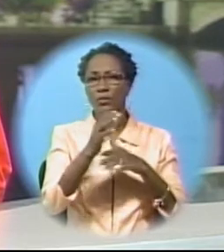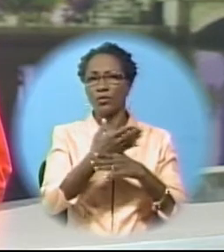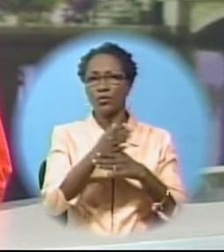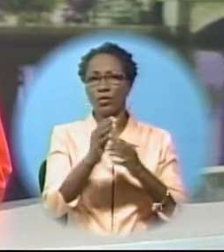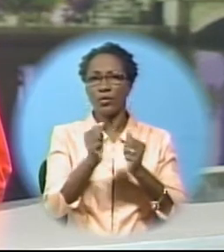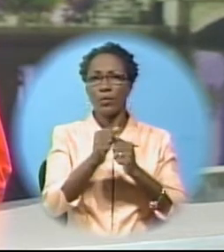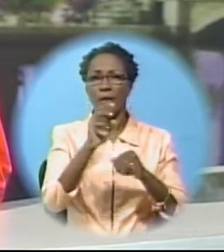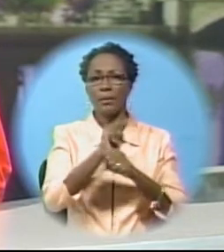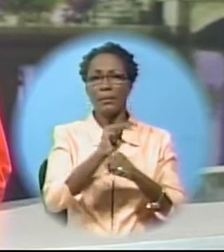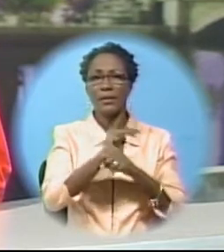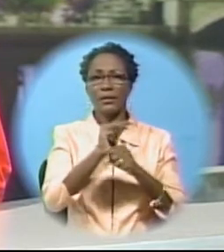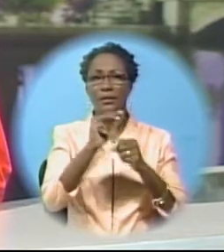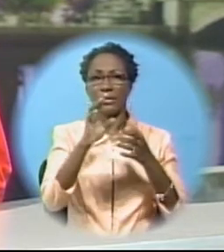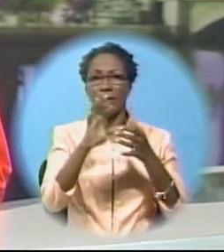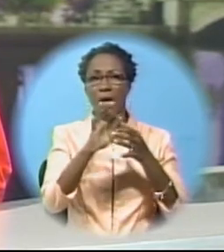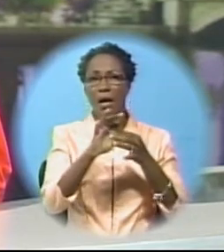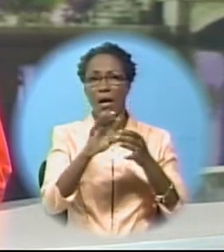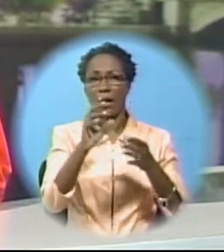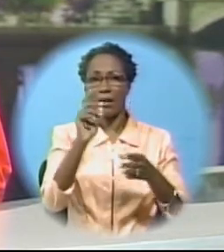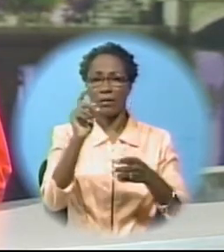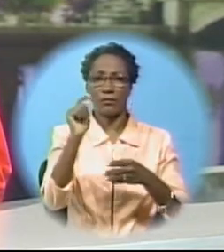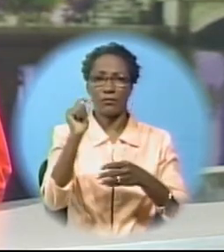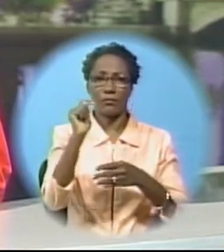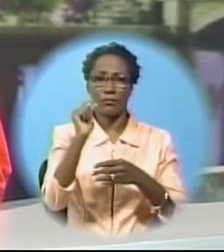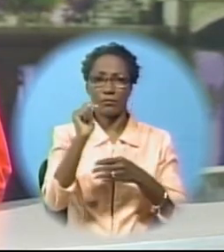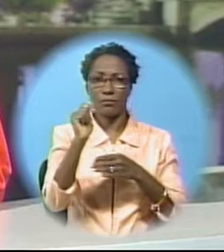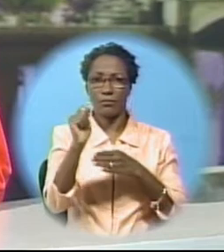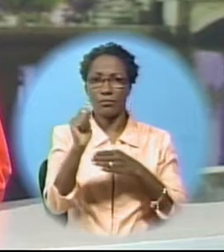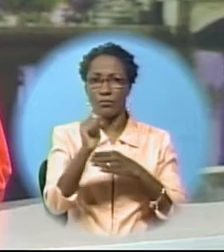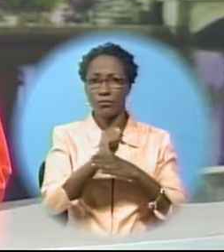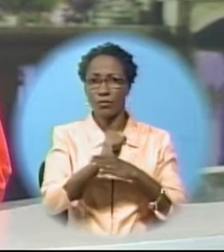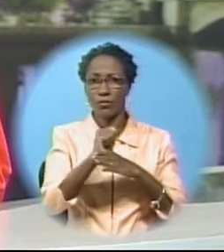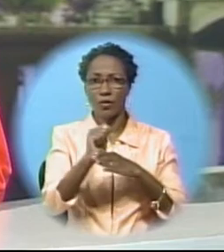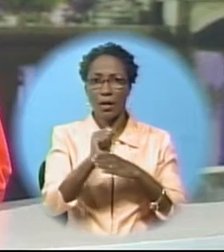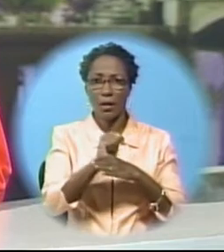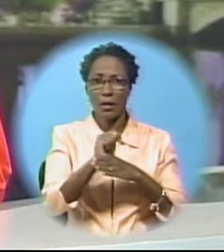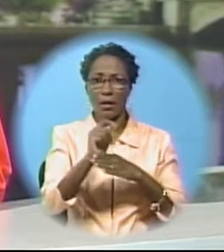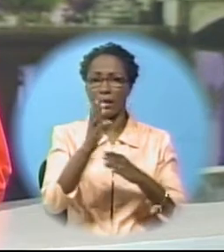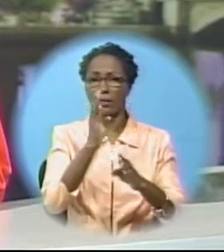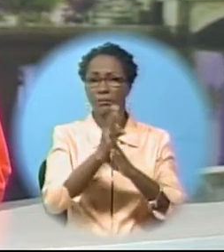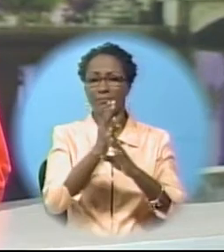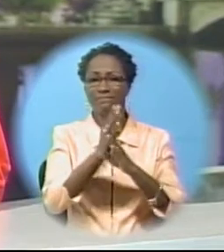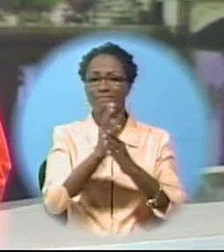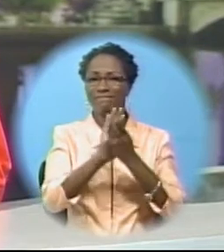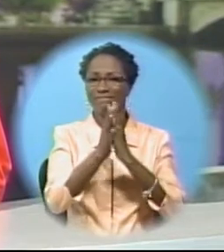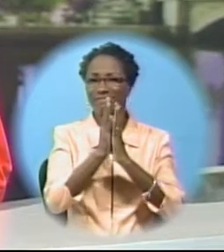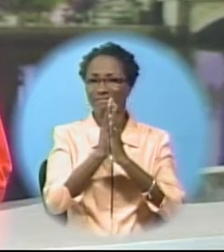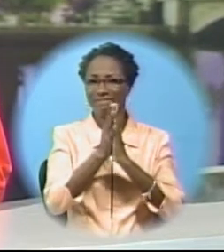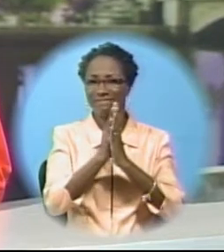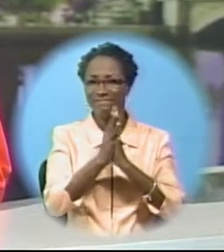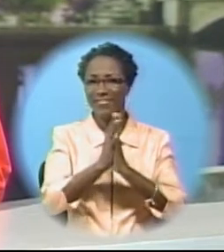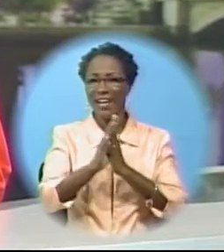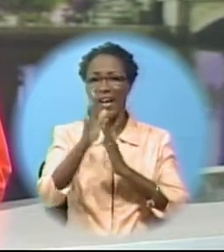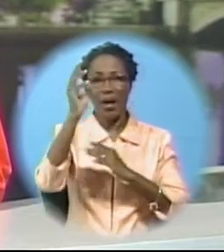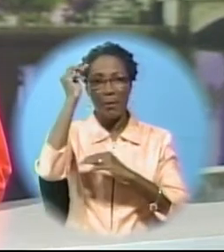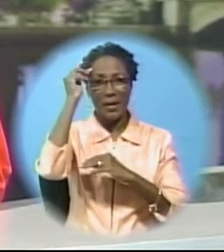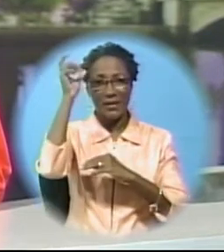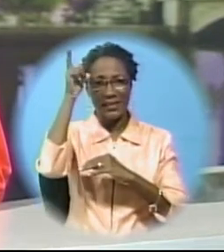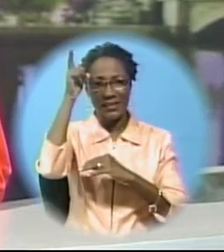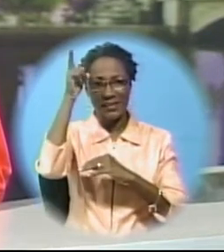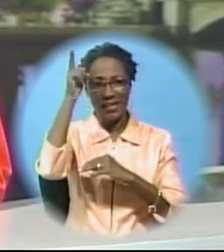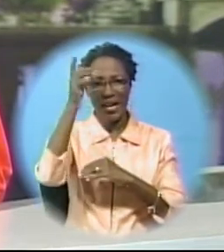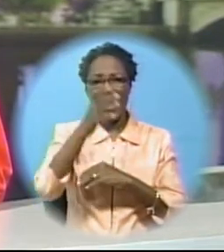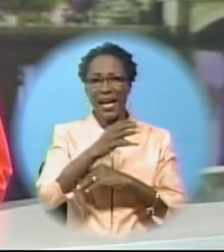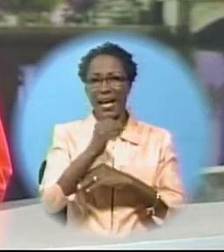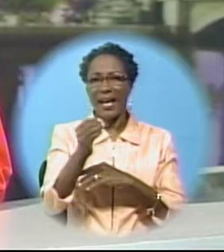were updated on the developments following a joint meeting between the Alliance of Owners of Public Transport and the Association of Public